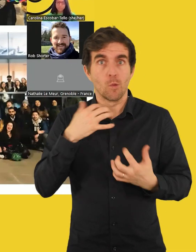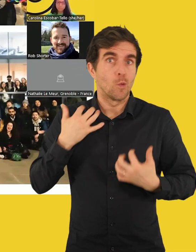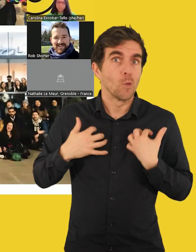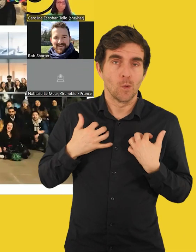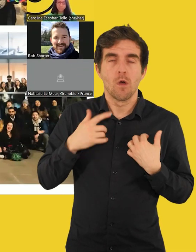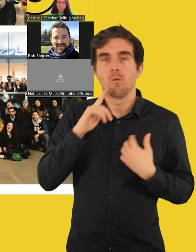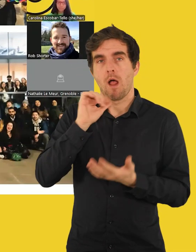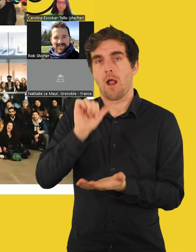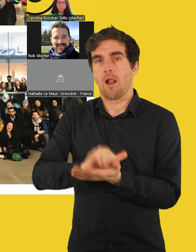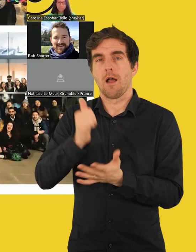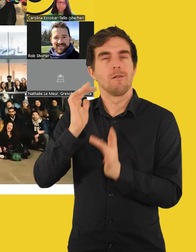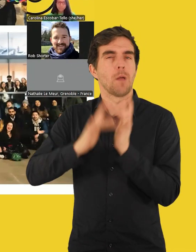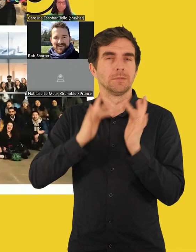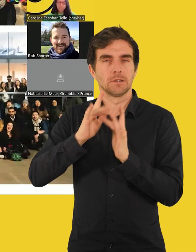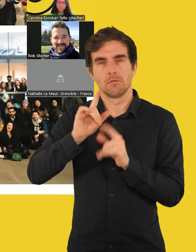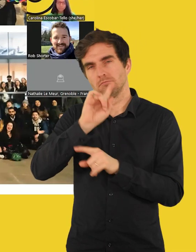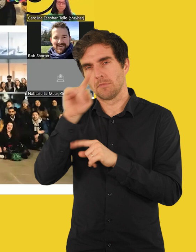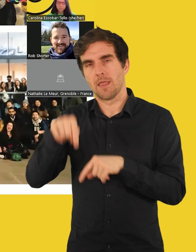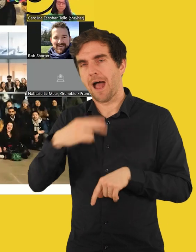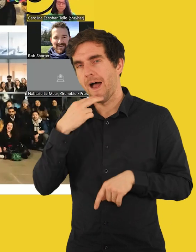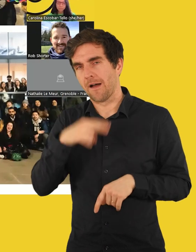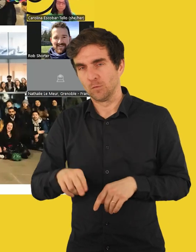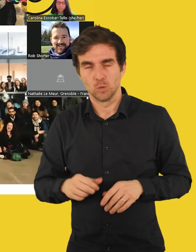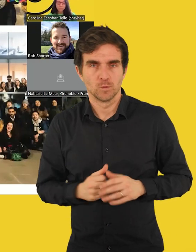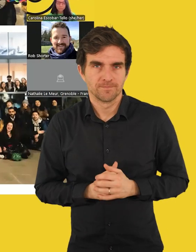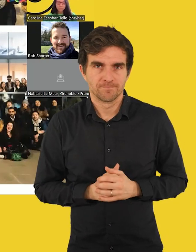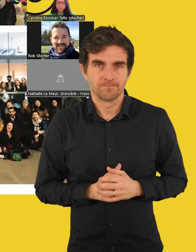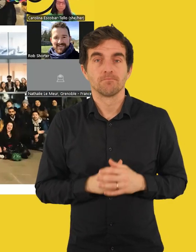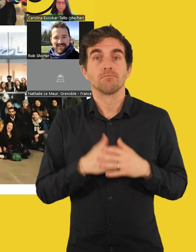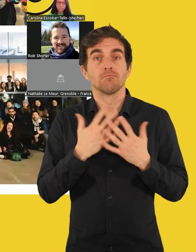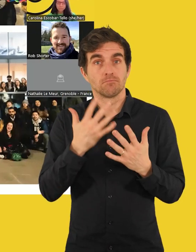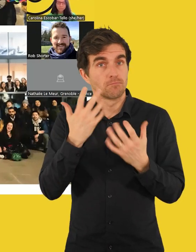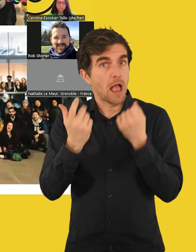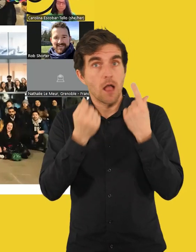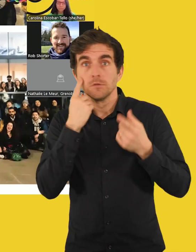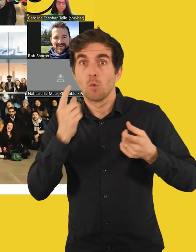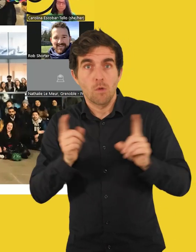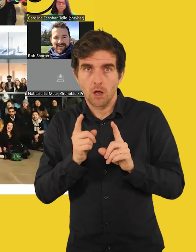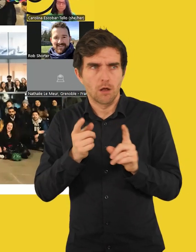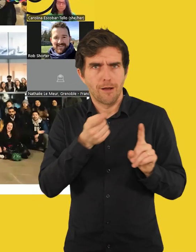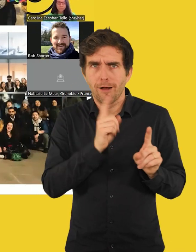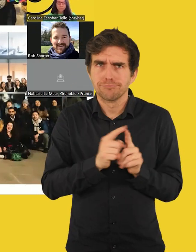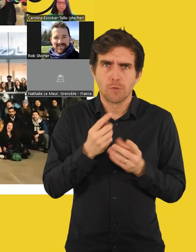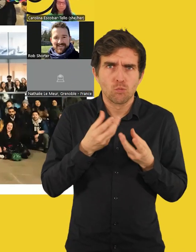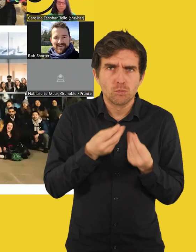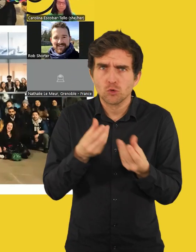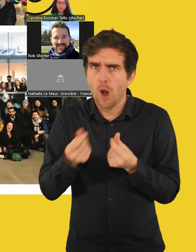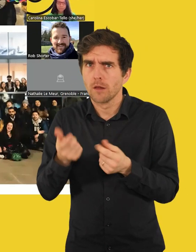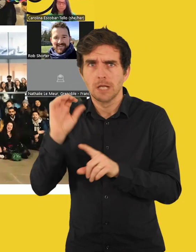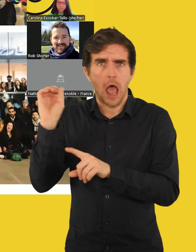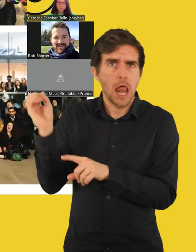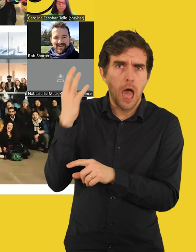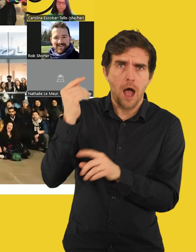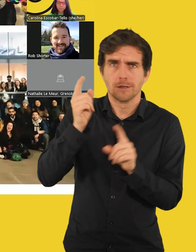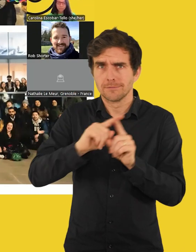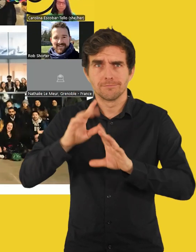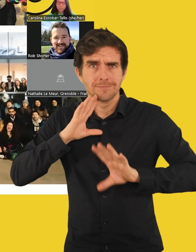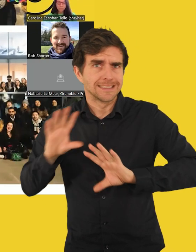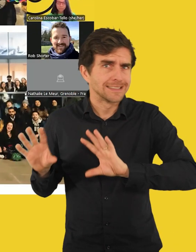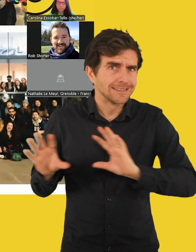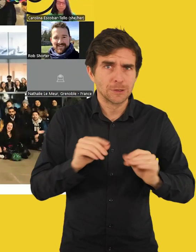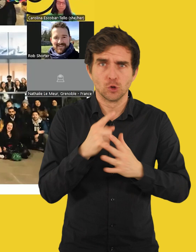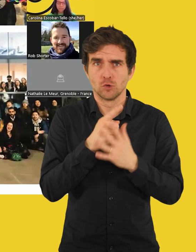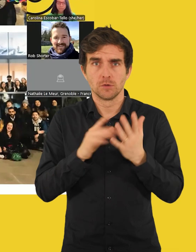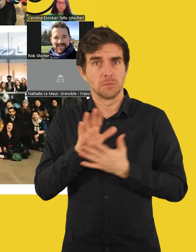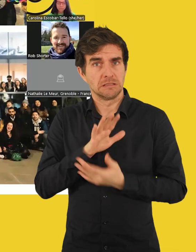do join us if you want those. They'll be published on our website later this afternoon. The idea here is to put all these resources, the slides,